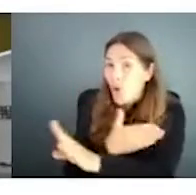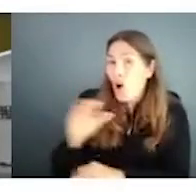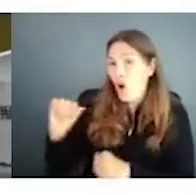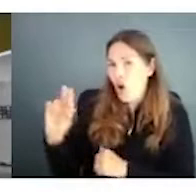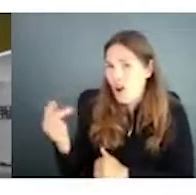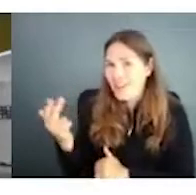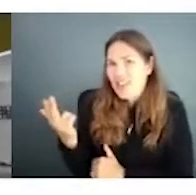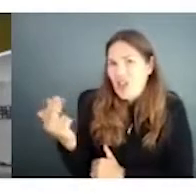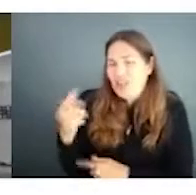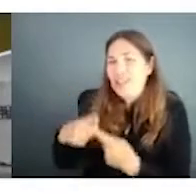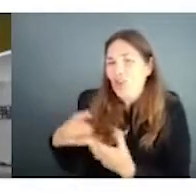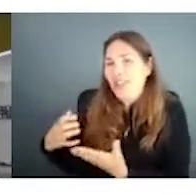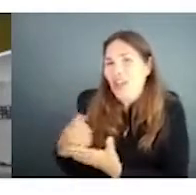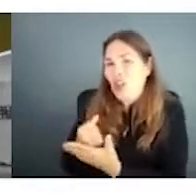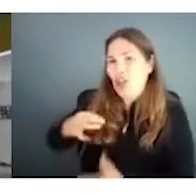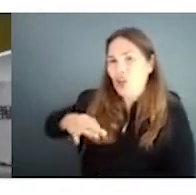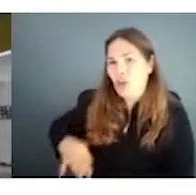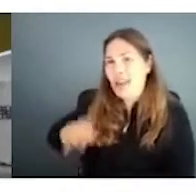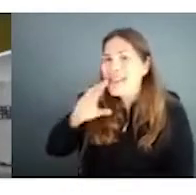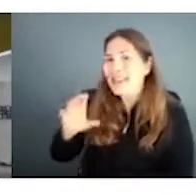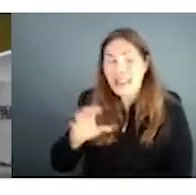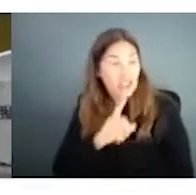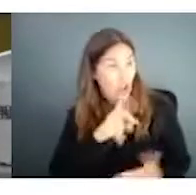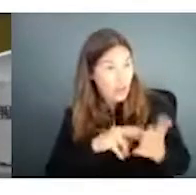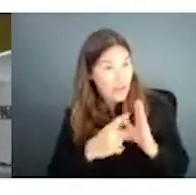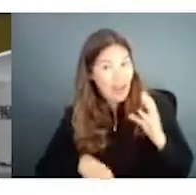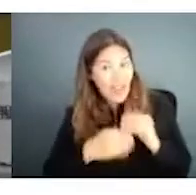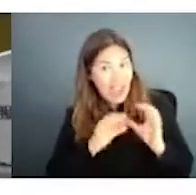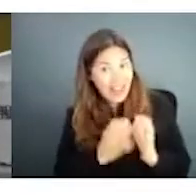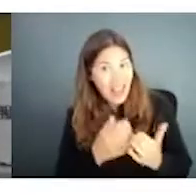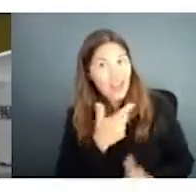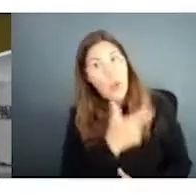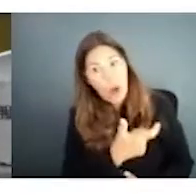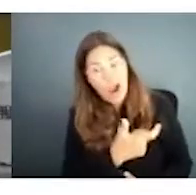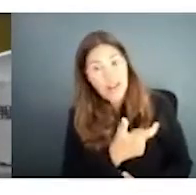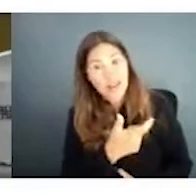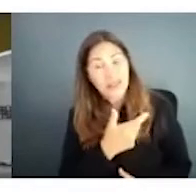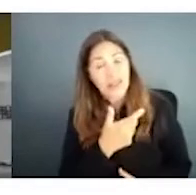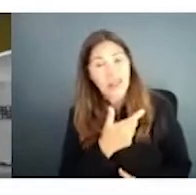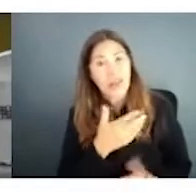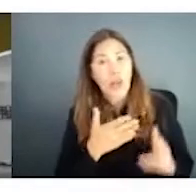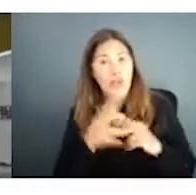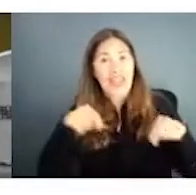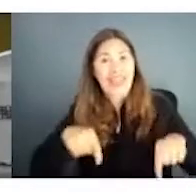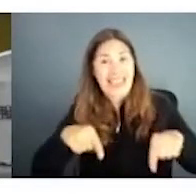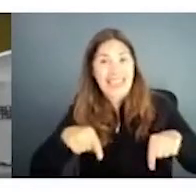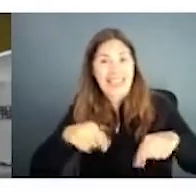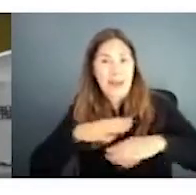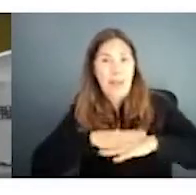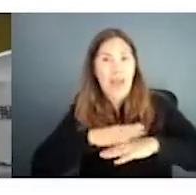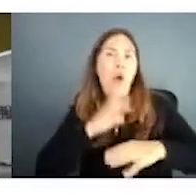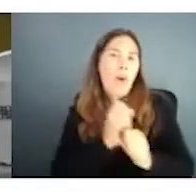credit. So you would have to go back, add those classes and watch them and through this platform, but we will